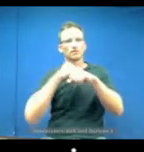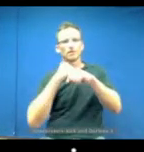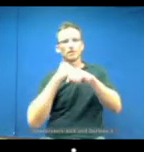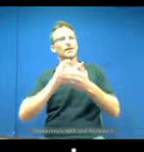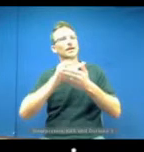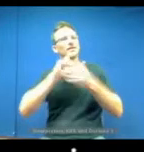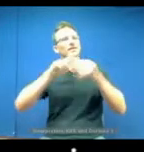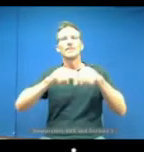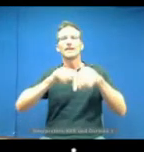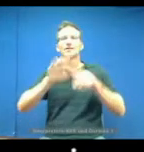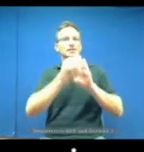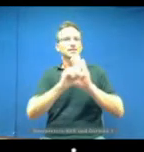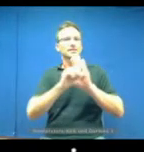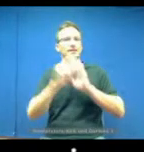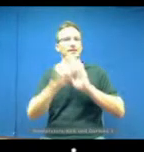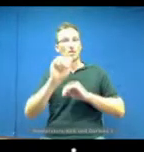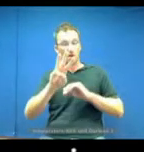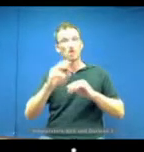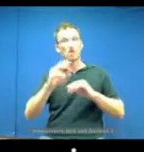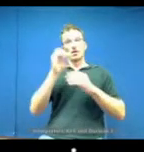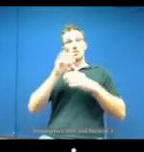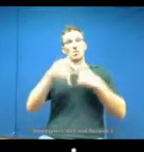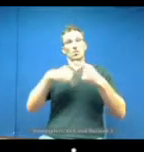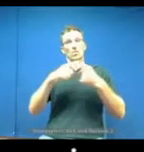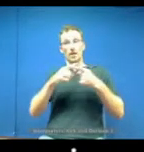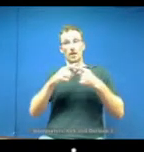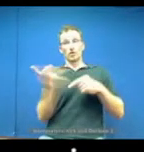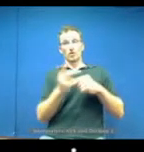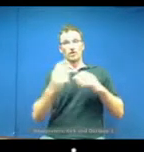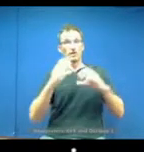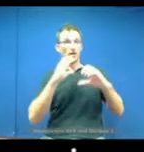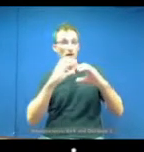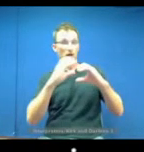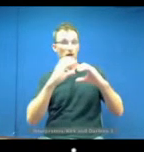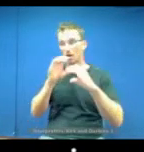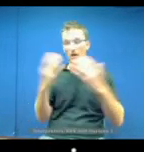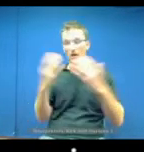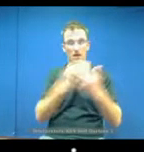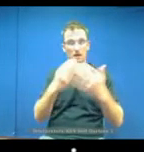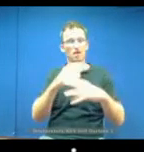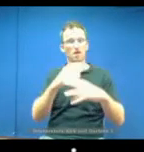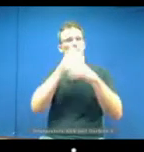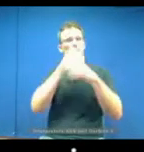be forced, under that privilege, you can't be forced to testify against your spouse.